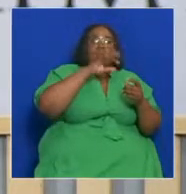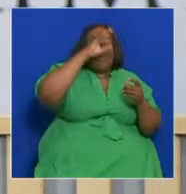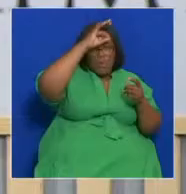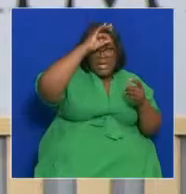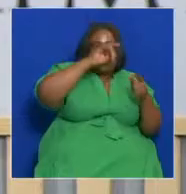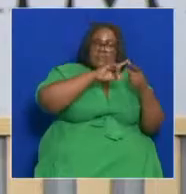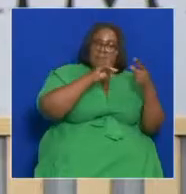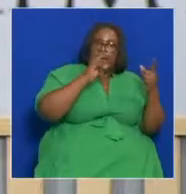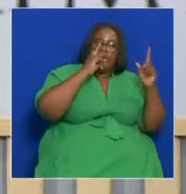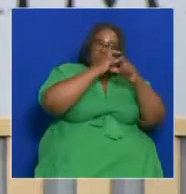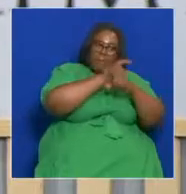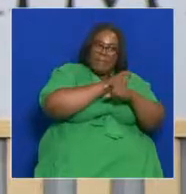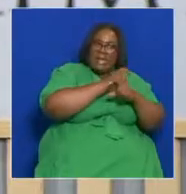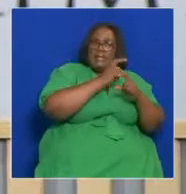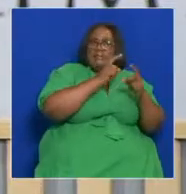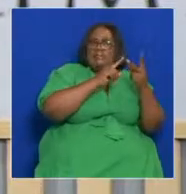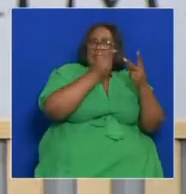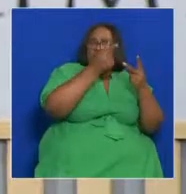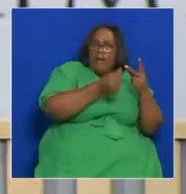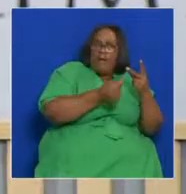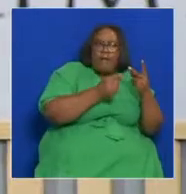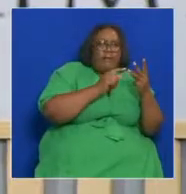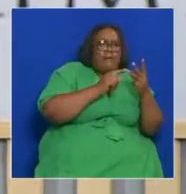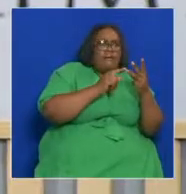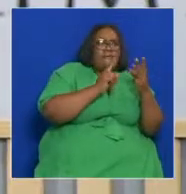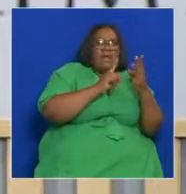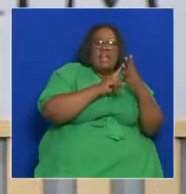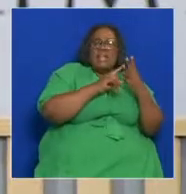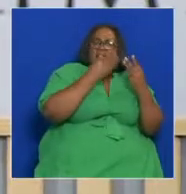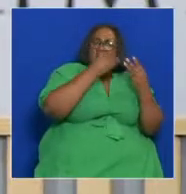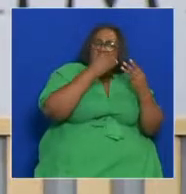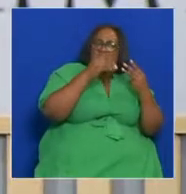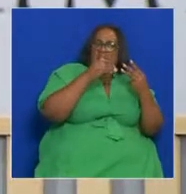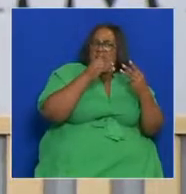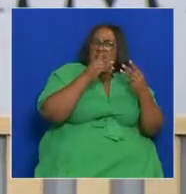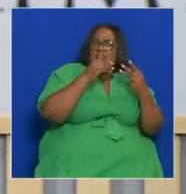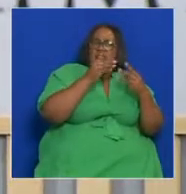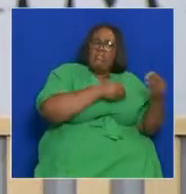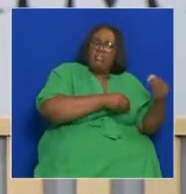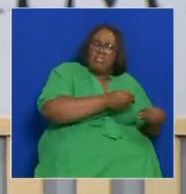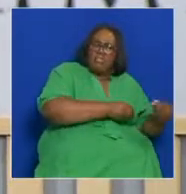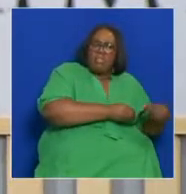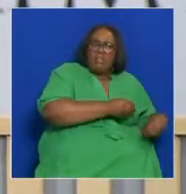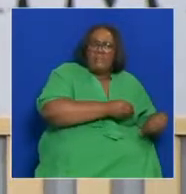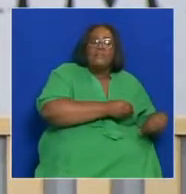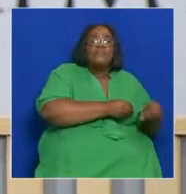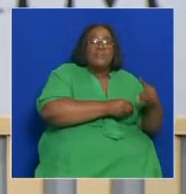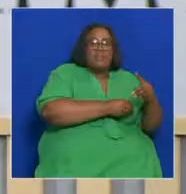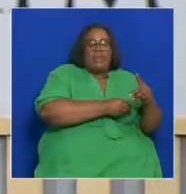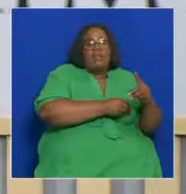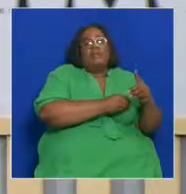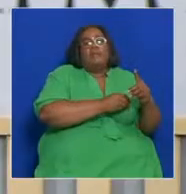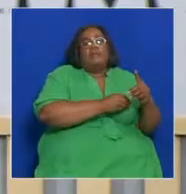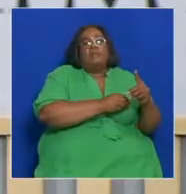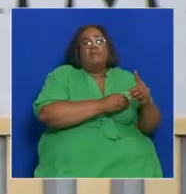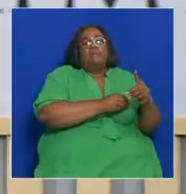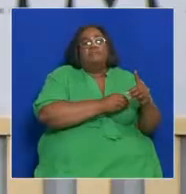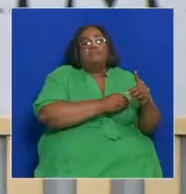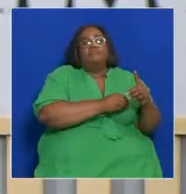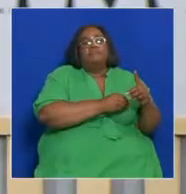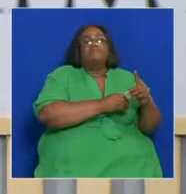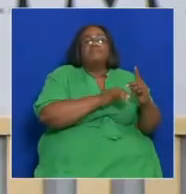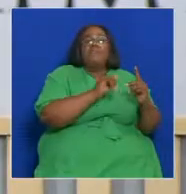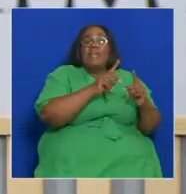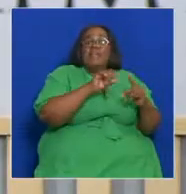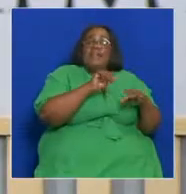to refer the matter to those law enforcement agencies. As you'd